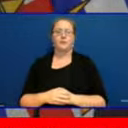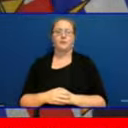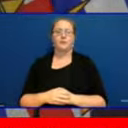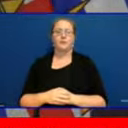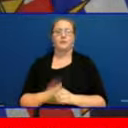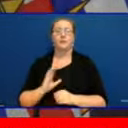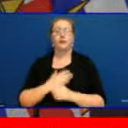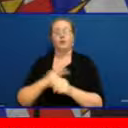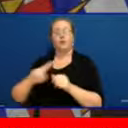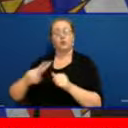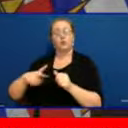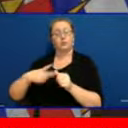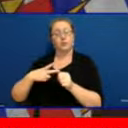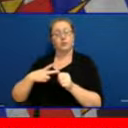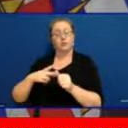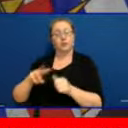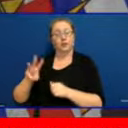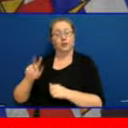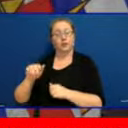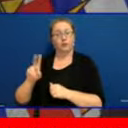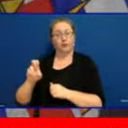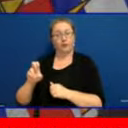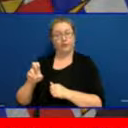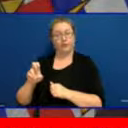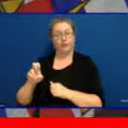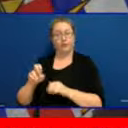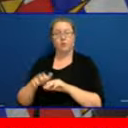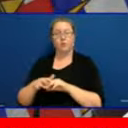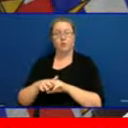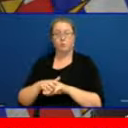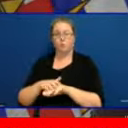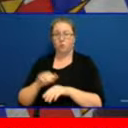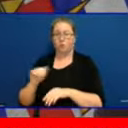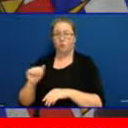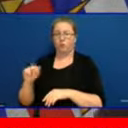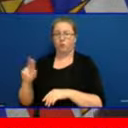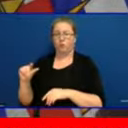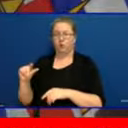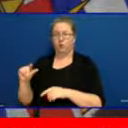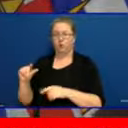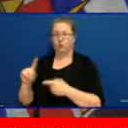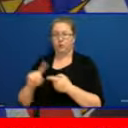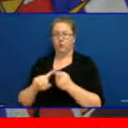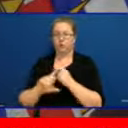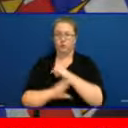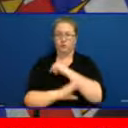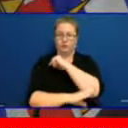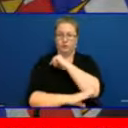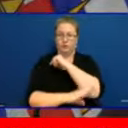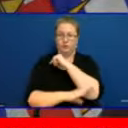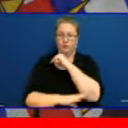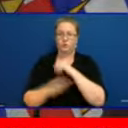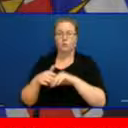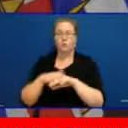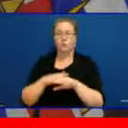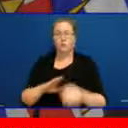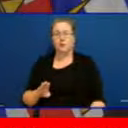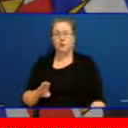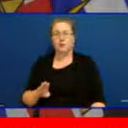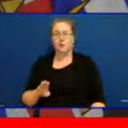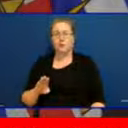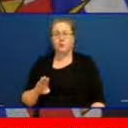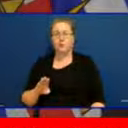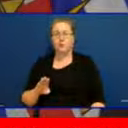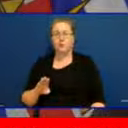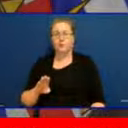said, our second wave, we had a gradual increase over late August into September, and